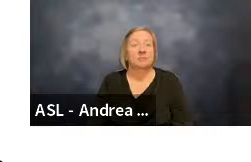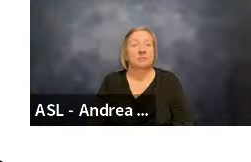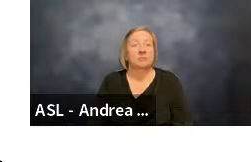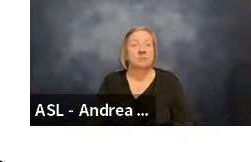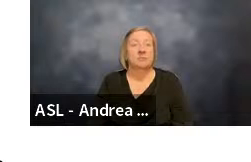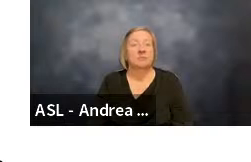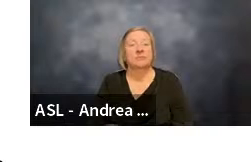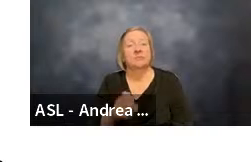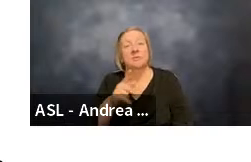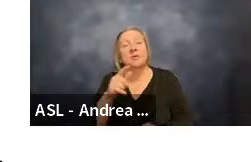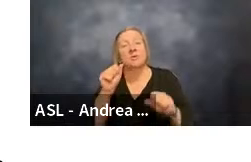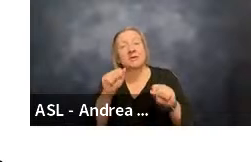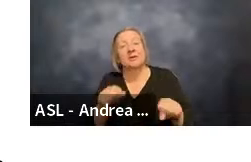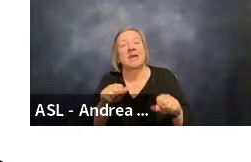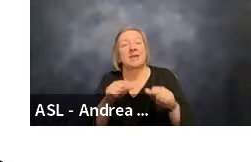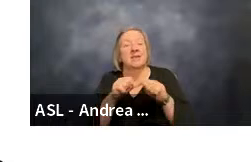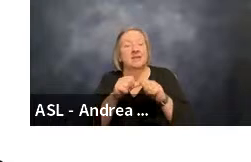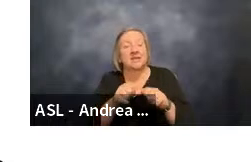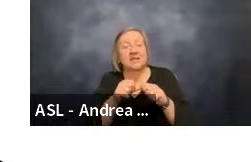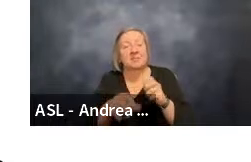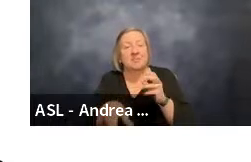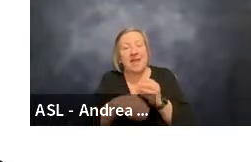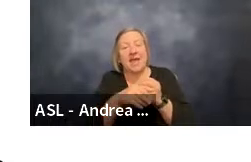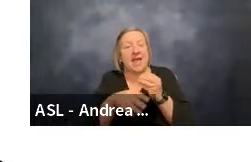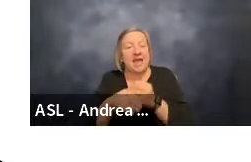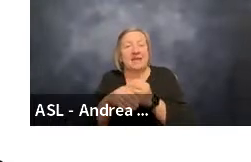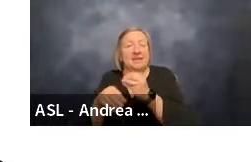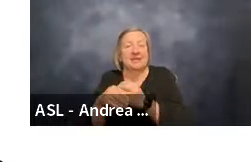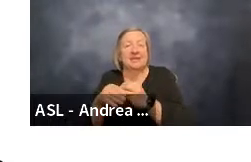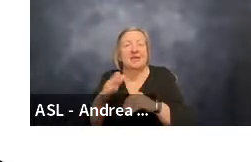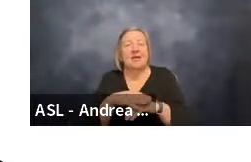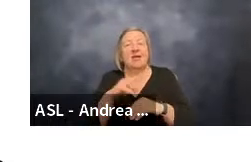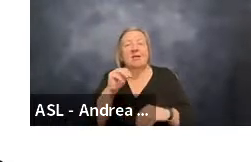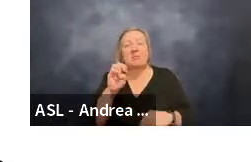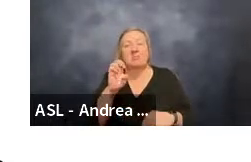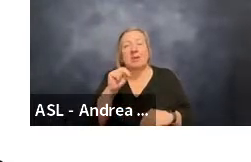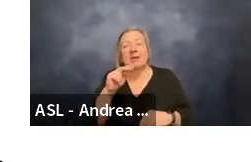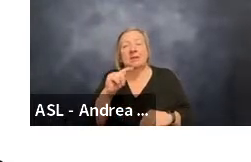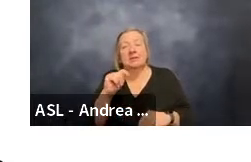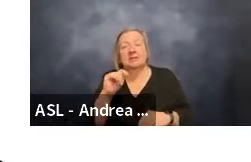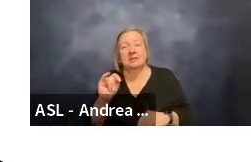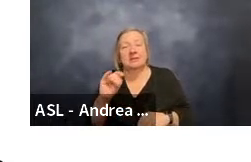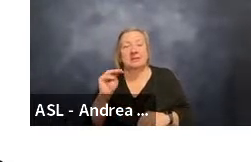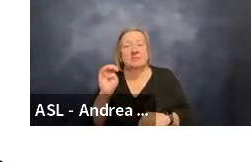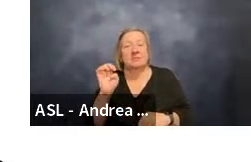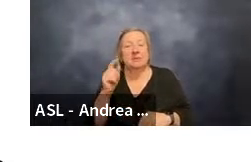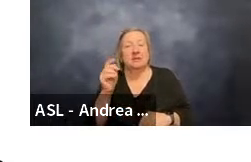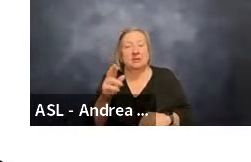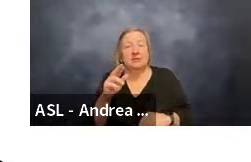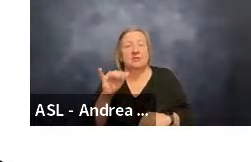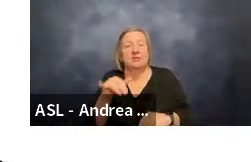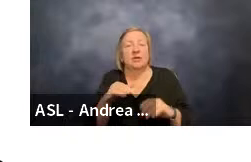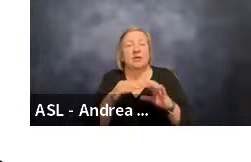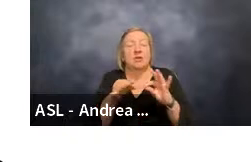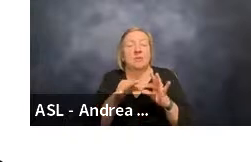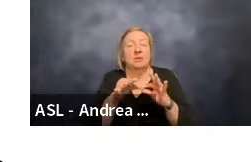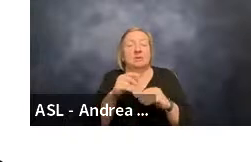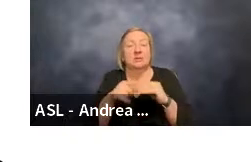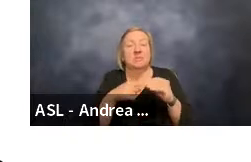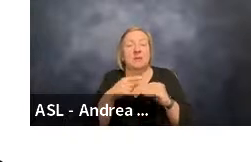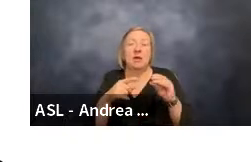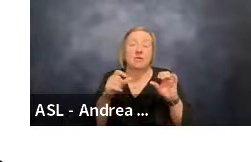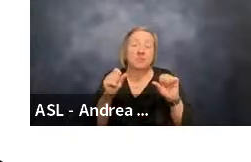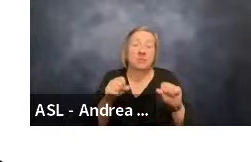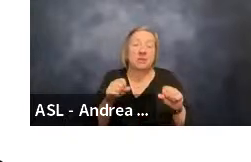Okay, you can keep adding on the Mentimeter. I think the comments about, you know, being able